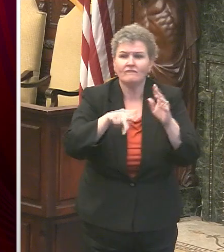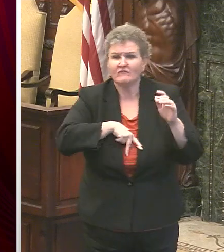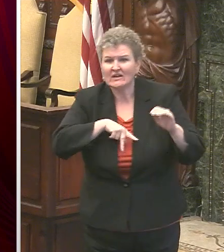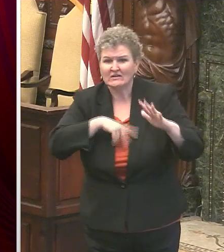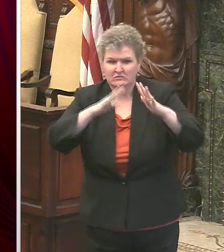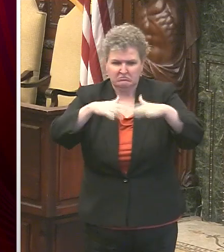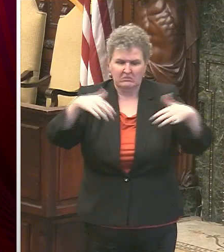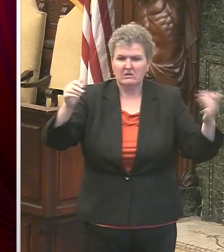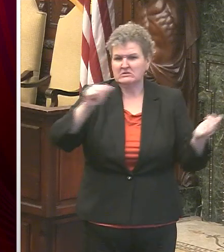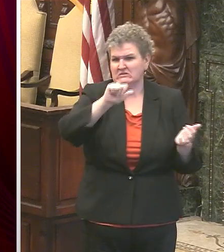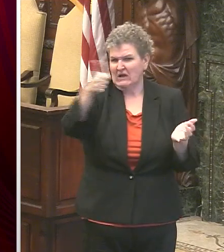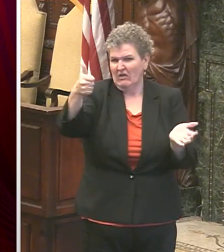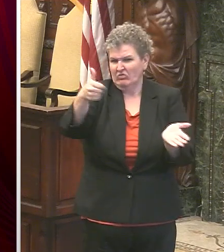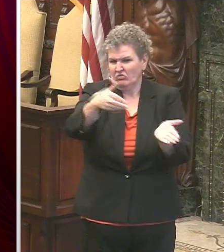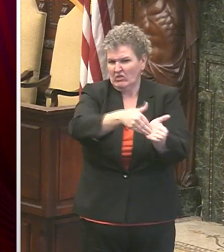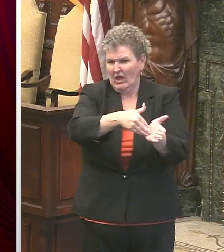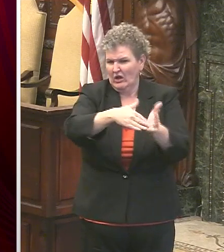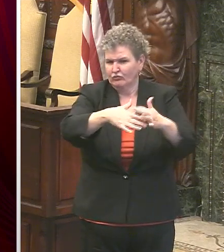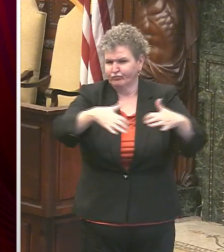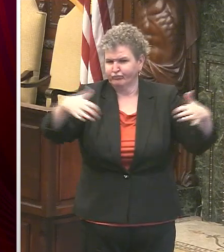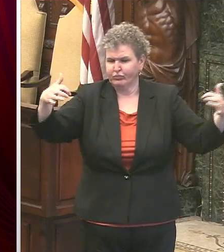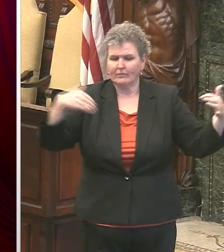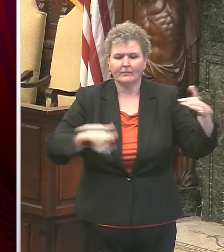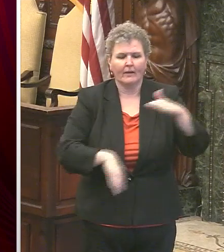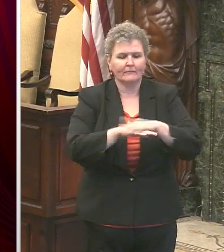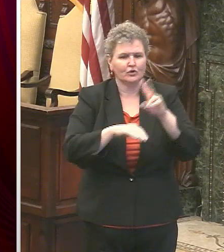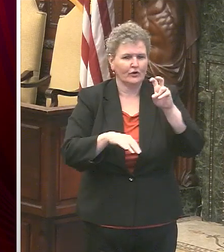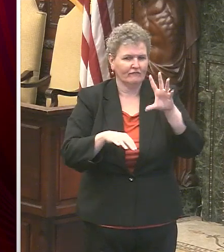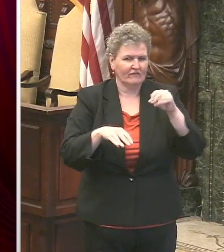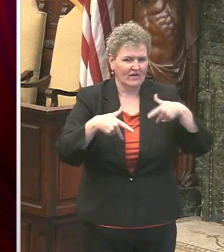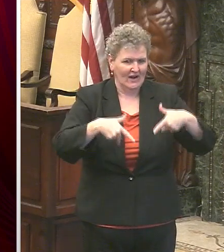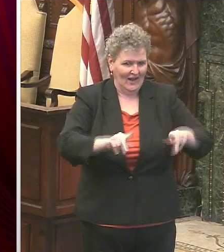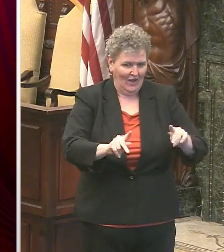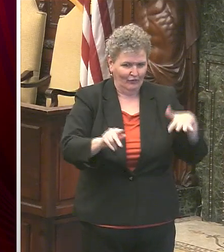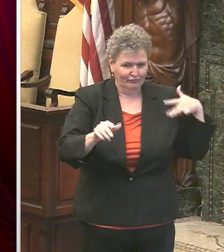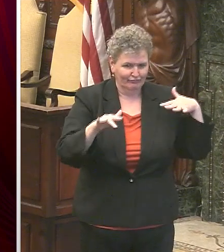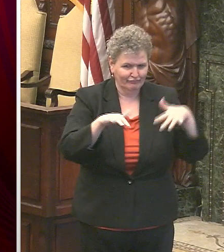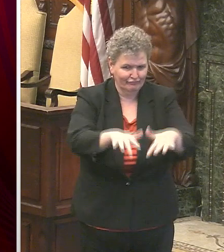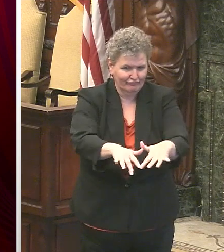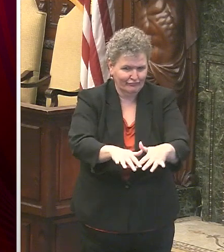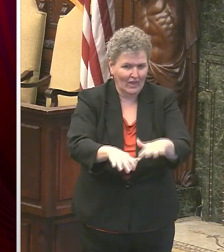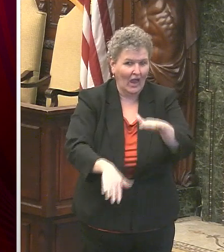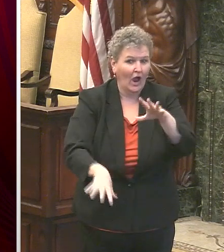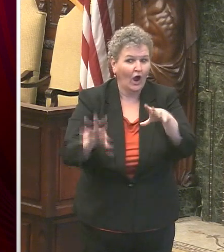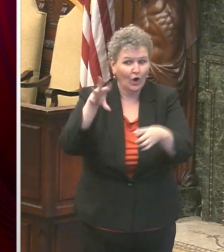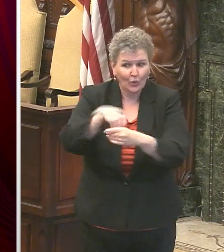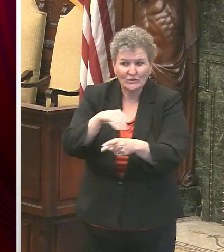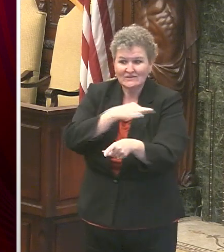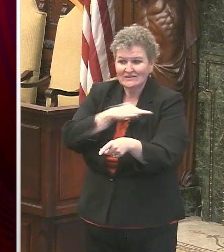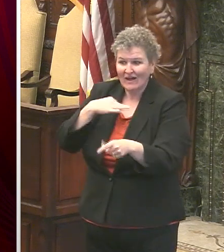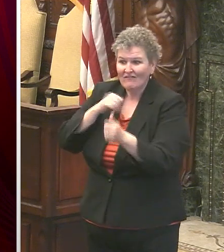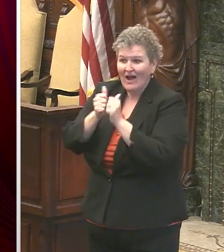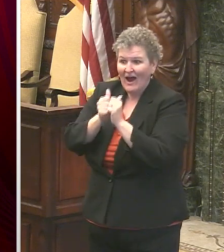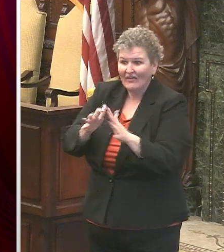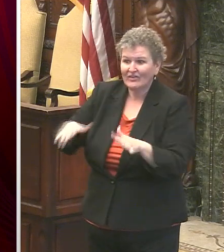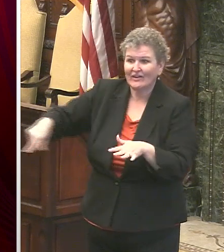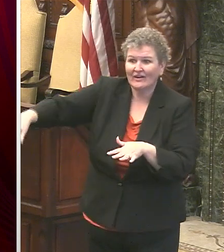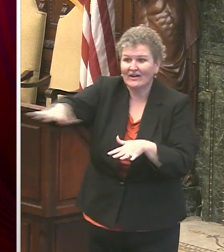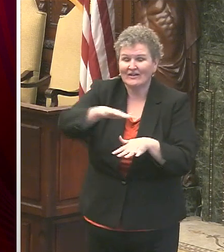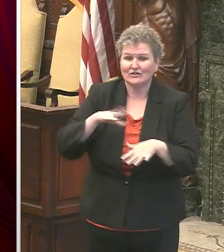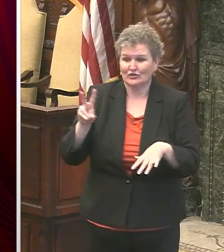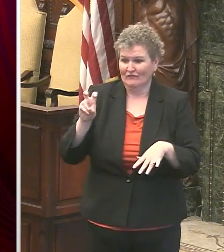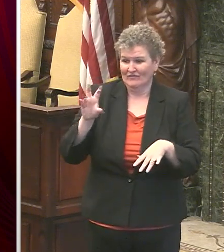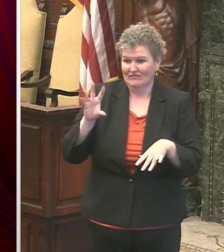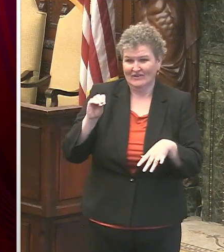than 250 persons. And that includes athletes and staff. Now also note that for most venues that are